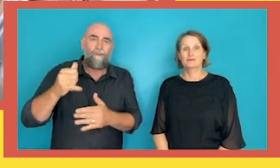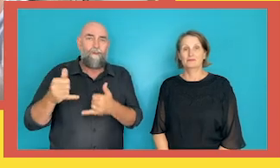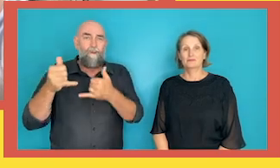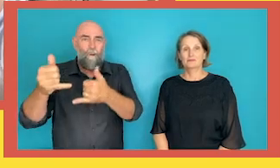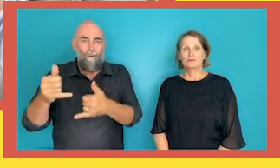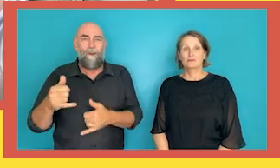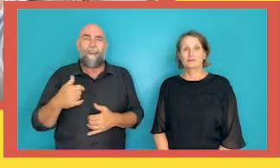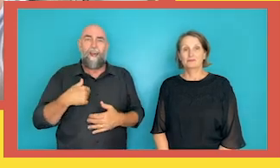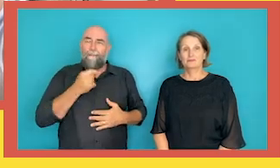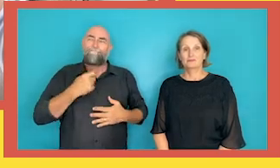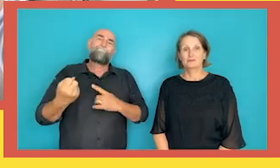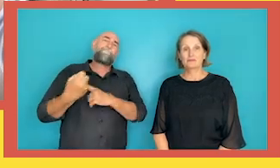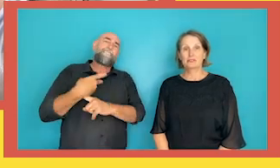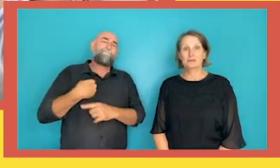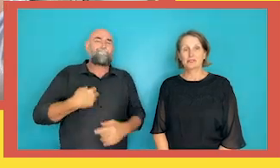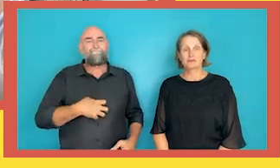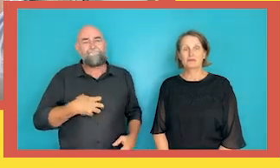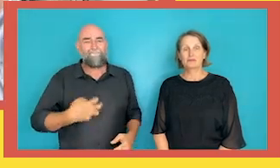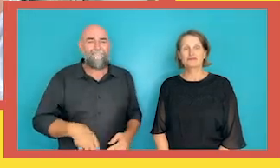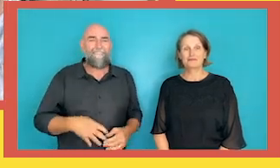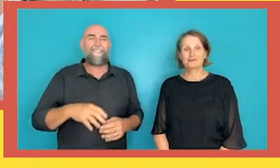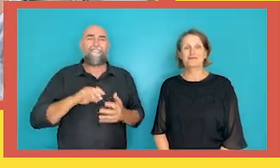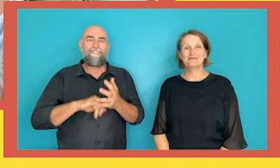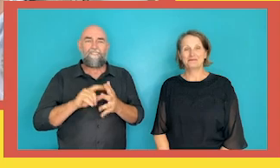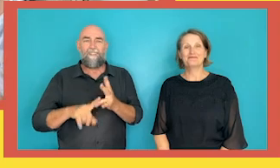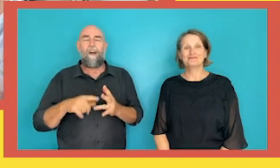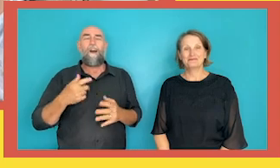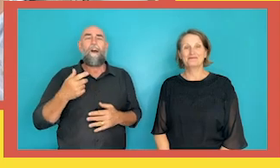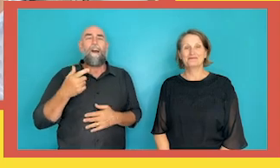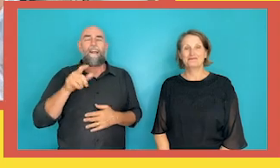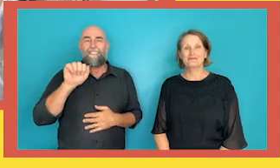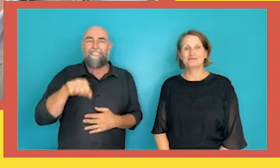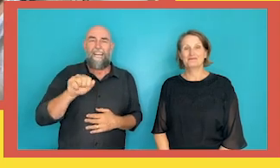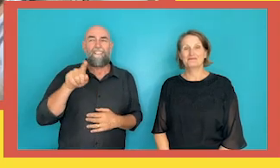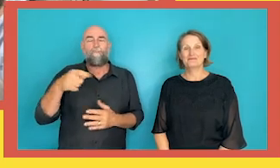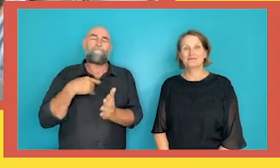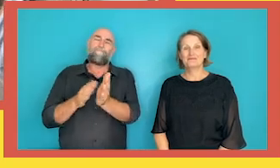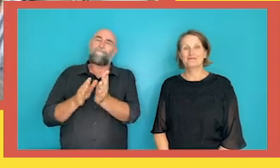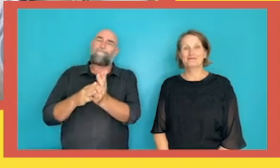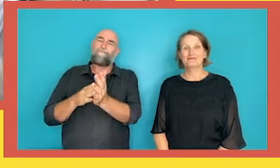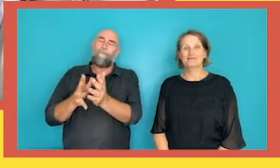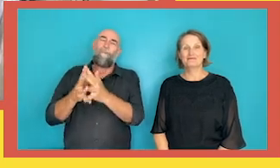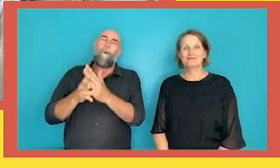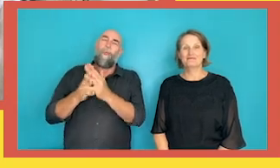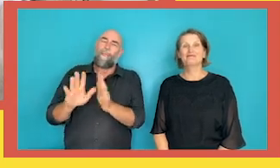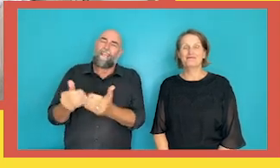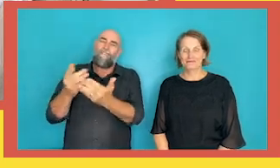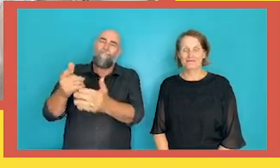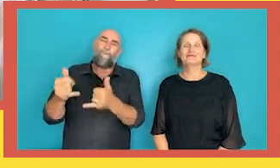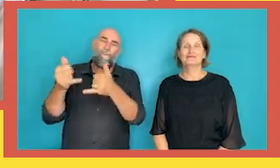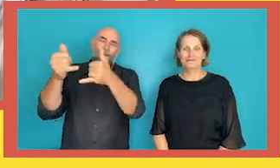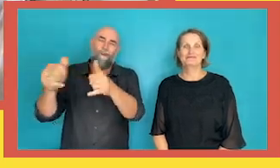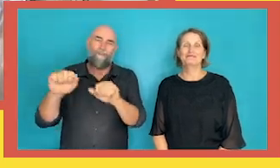me as well, because I was a finalist as well in that category, it was hard. I had to give her a little bit of a golfer clap. She definitely deserved it. She's had a phenomenal